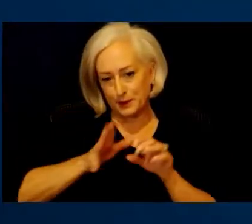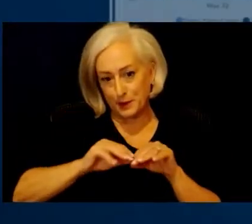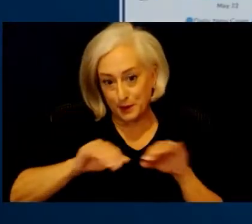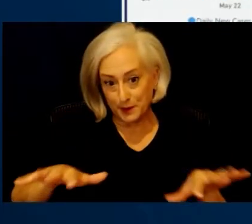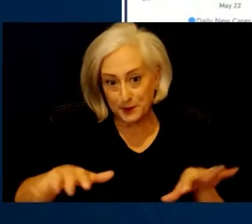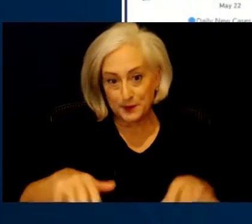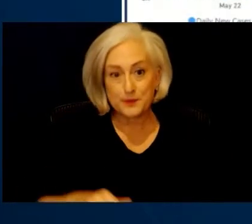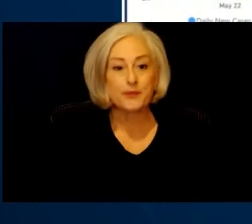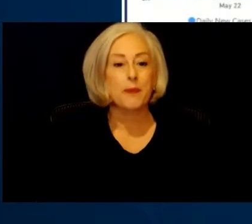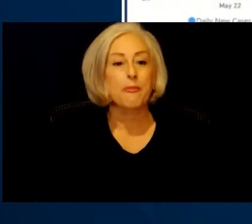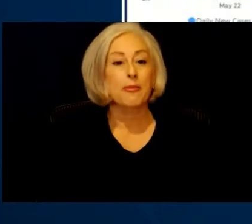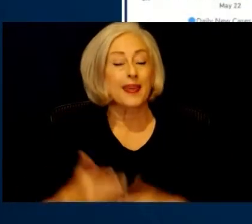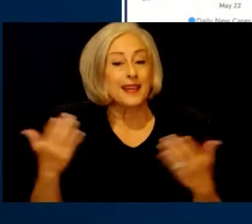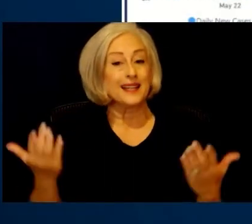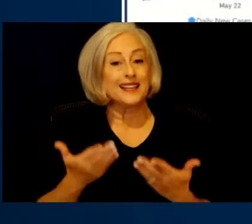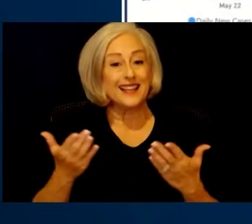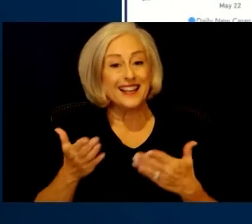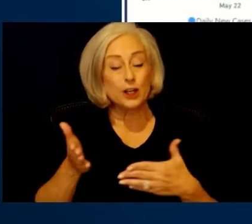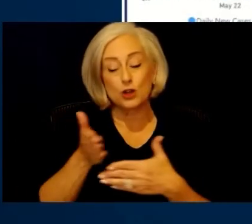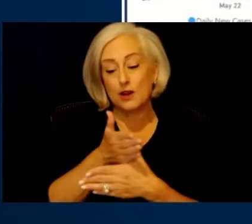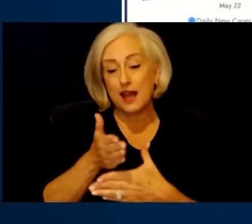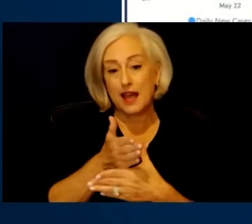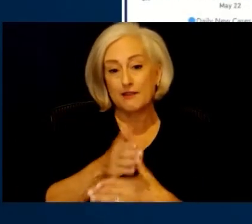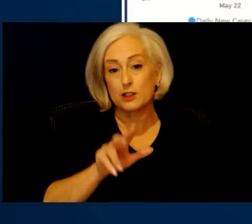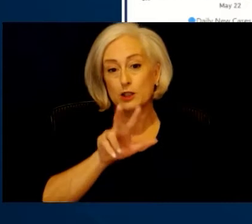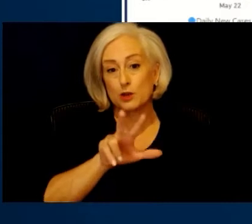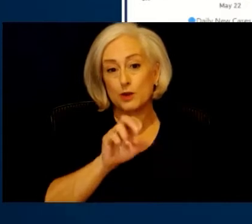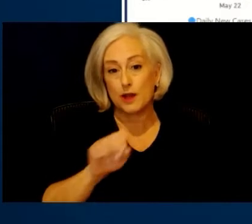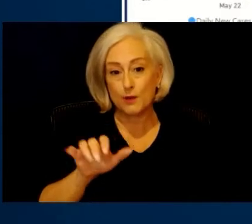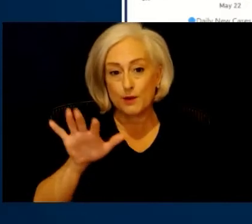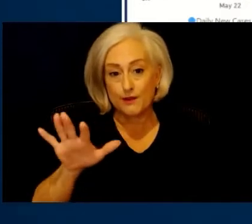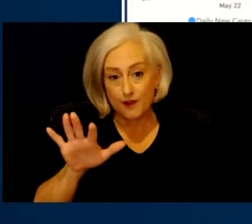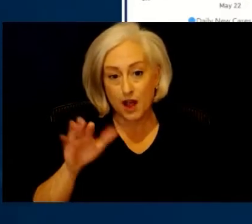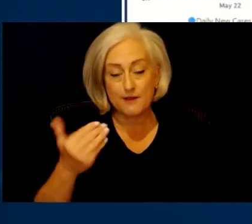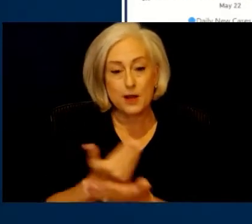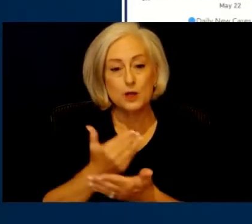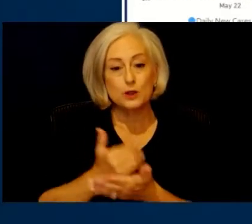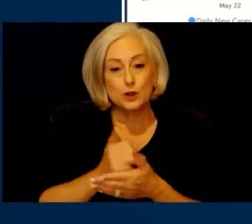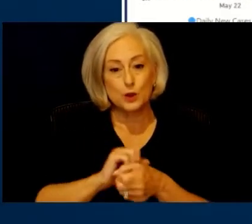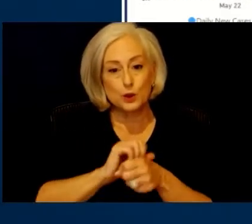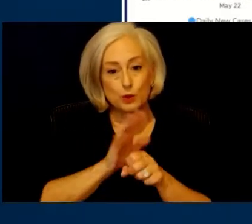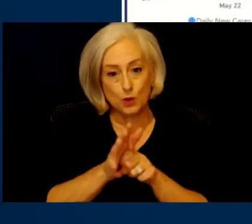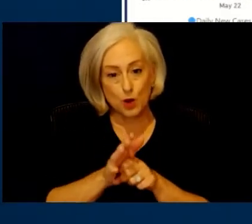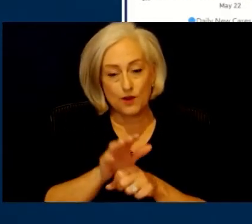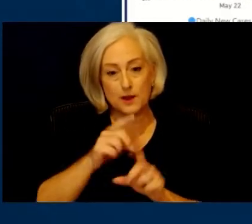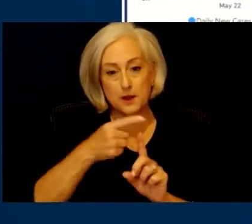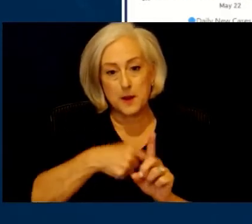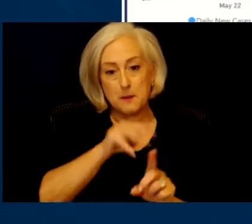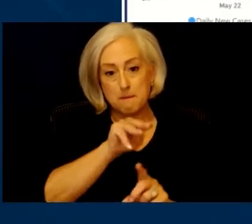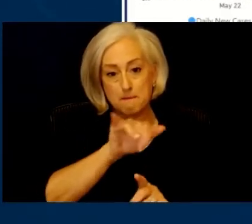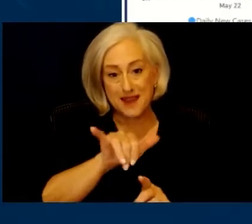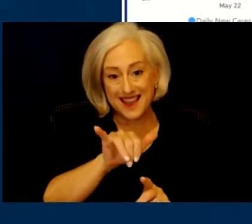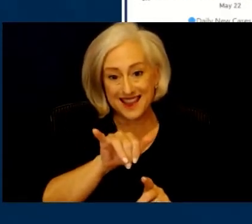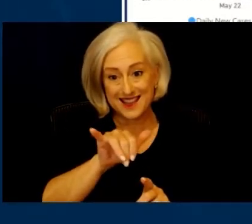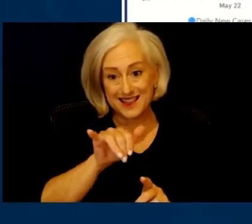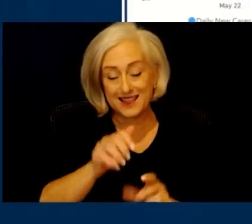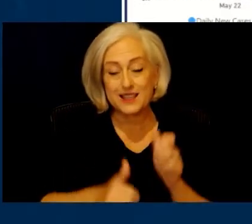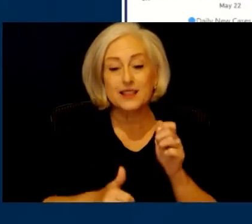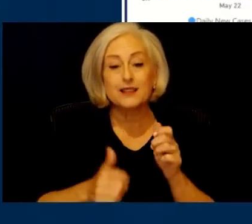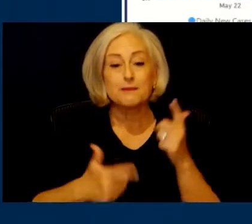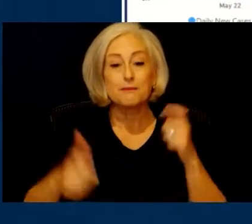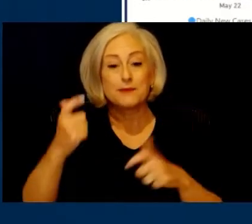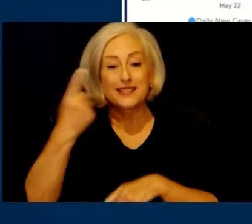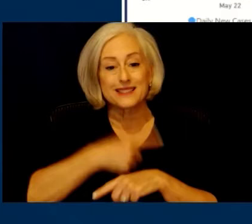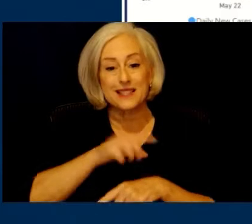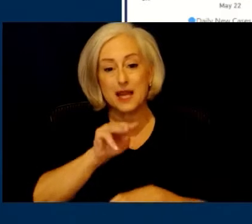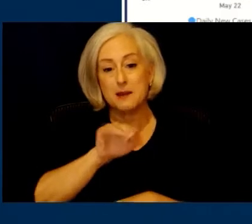of 305 daily new cases in May, and the highest increase day was on May 31st. Average of 55